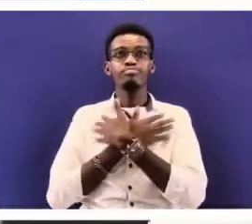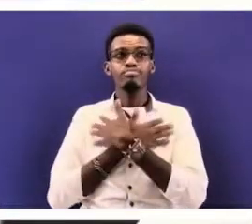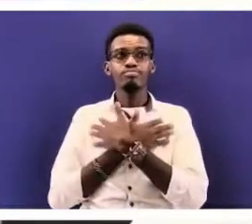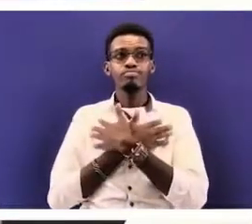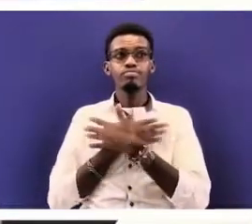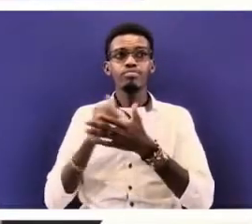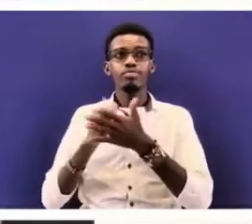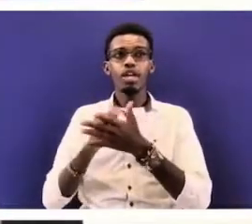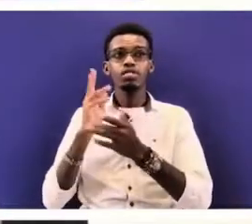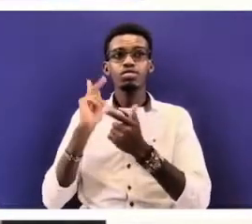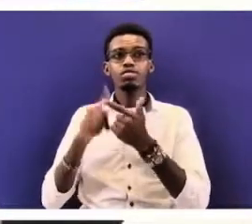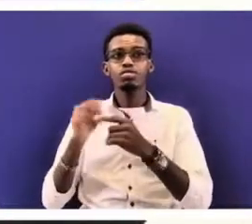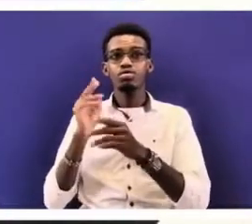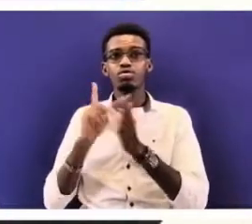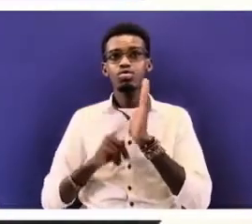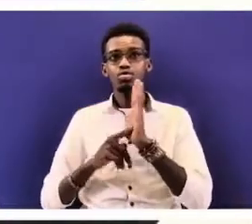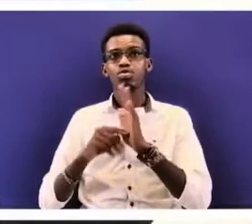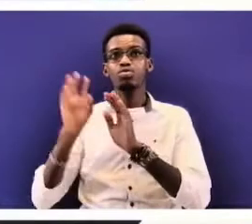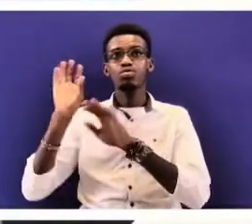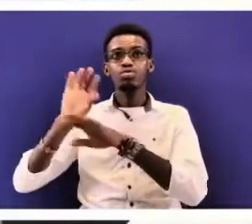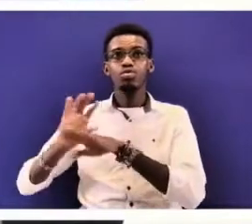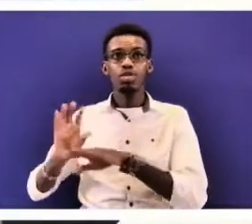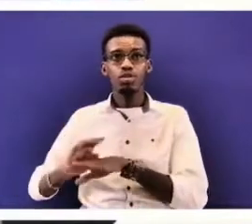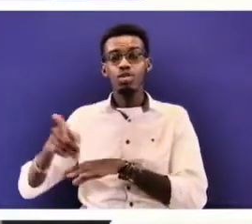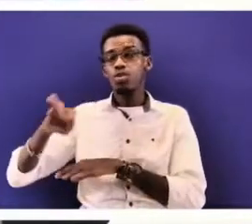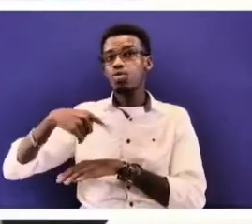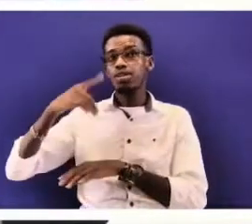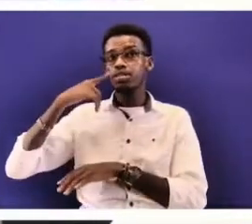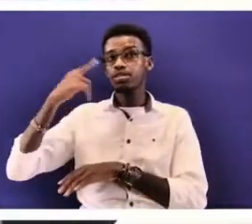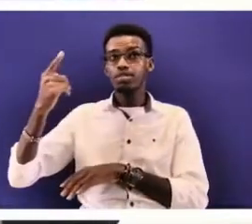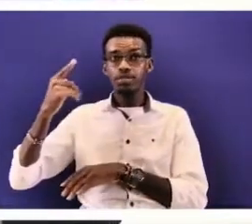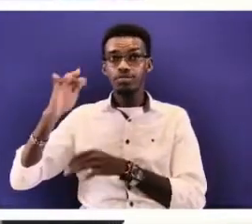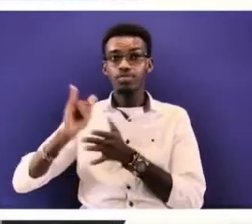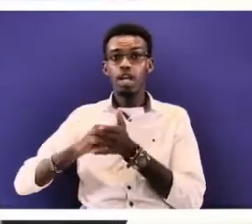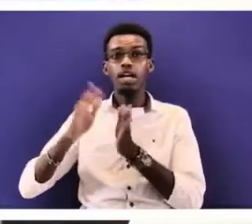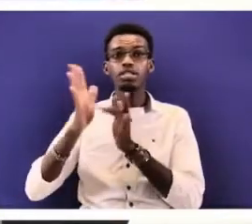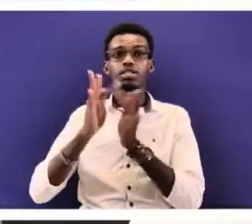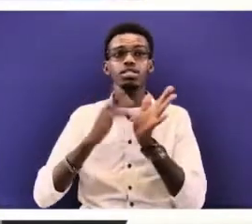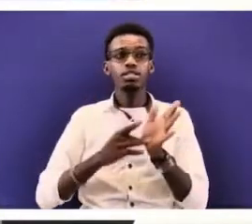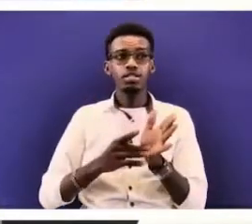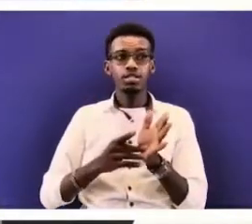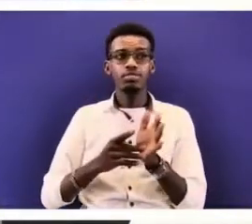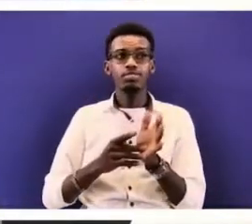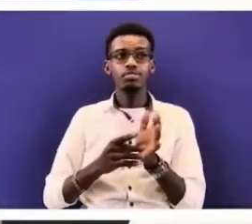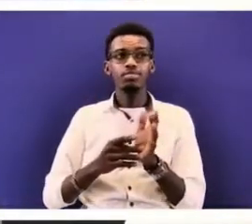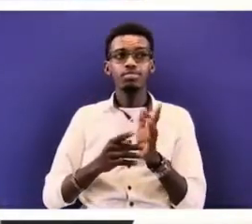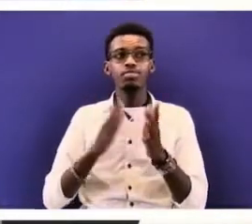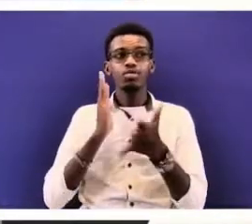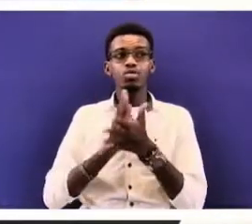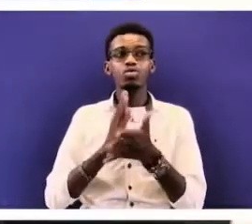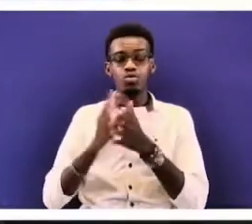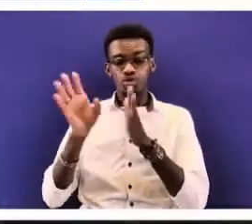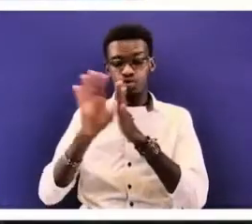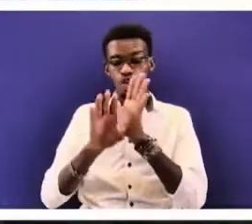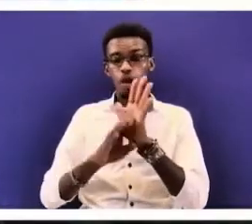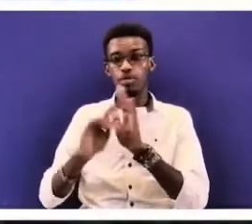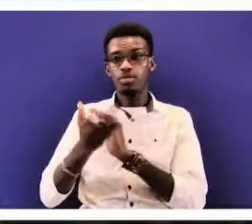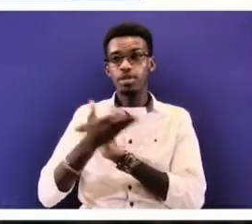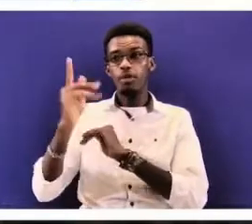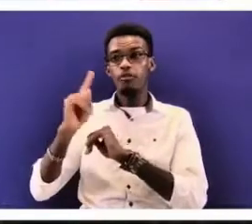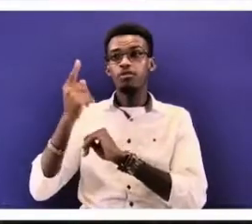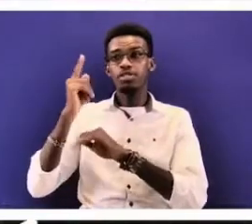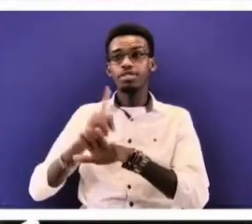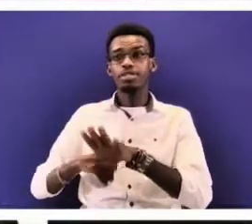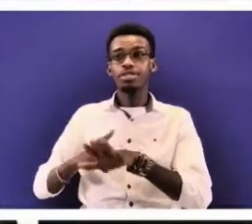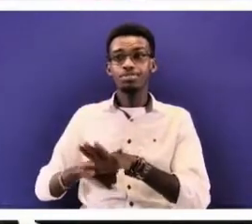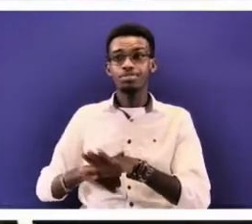was written to this church. We see that Jesus was commending them at first for